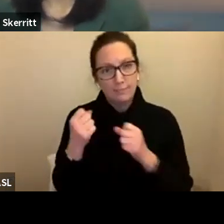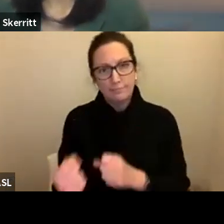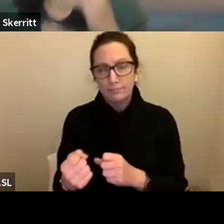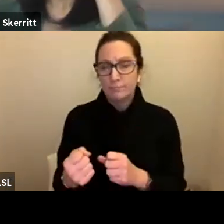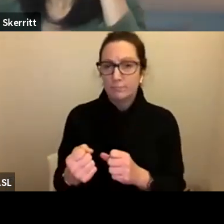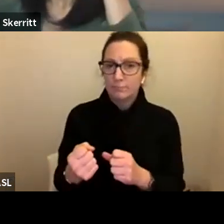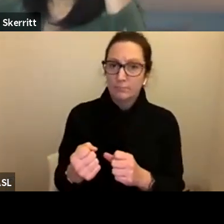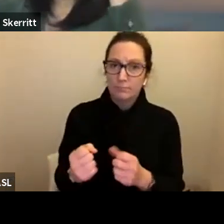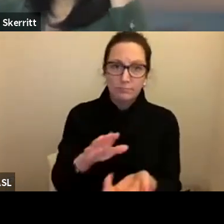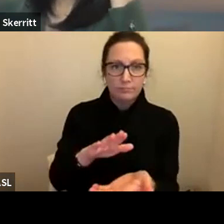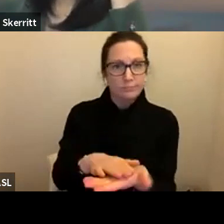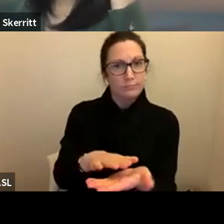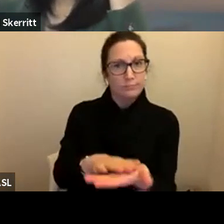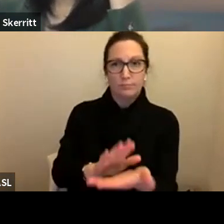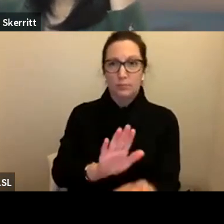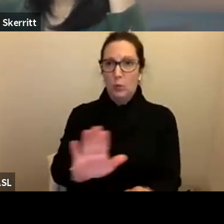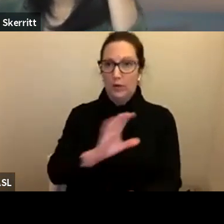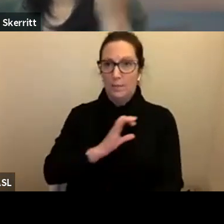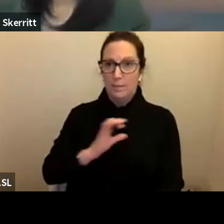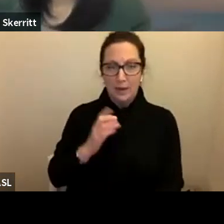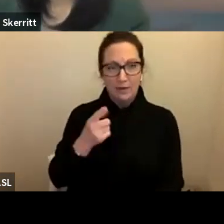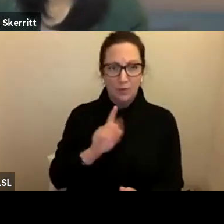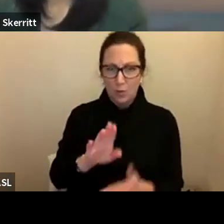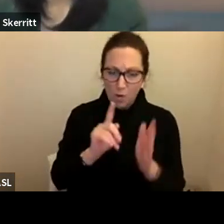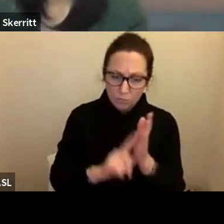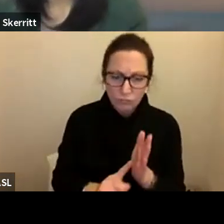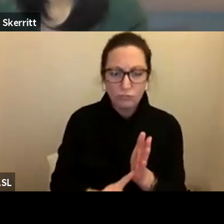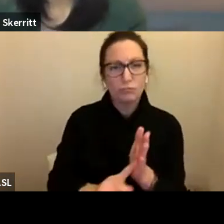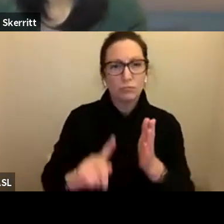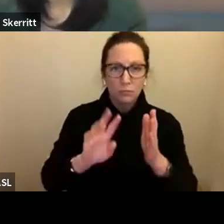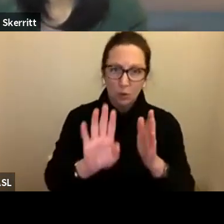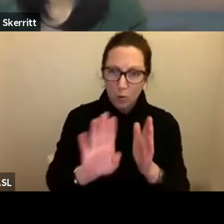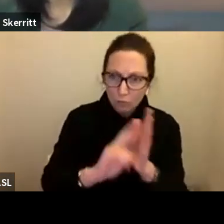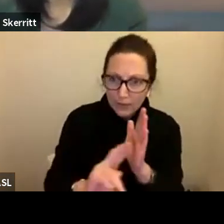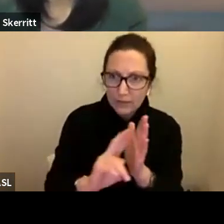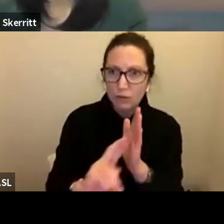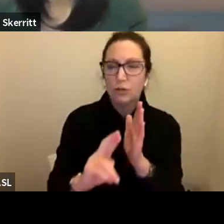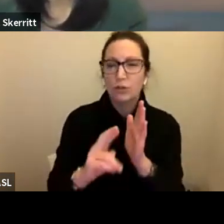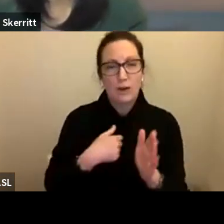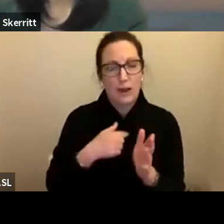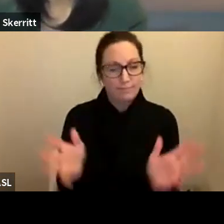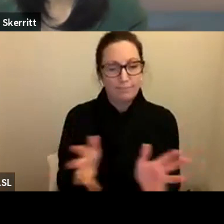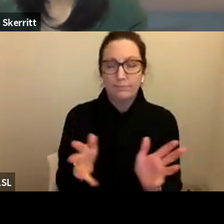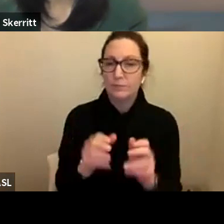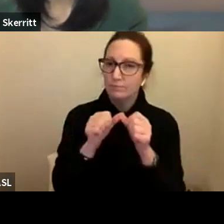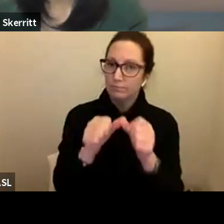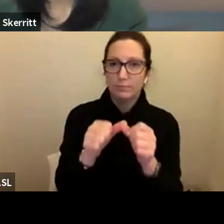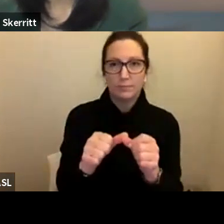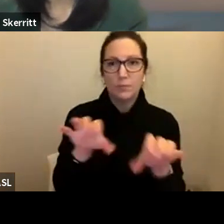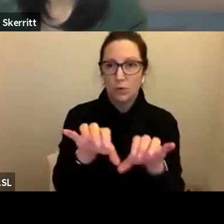this committee for all of your rigorousness and all of the research that you're doing, and I encourage you to